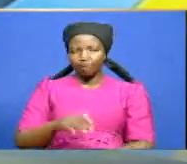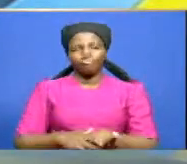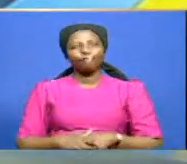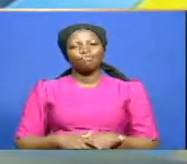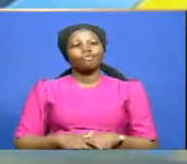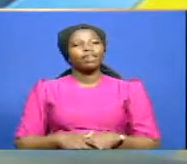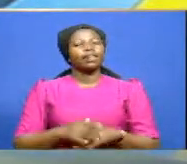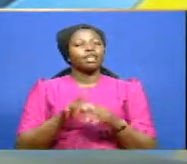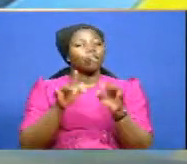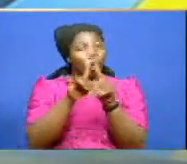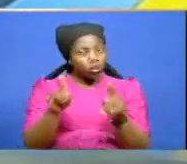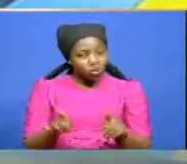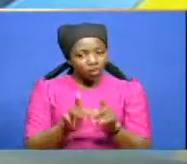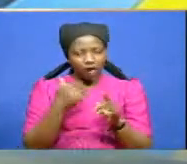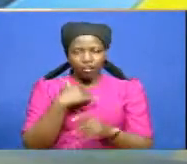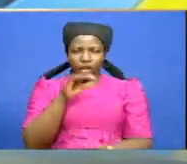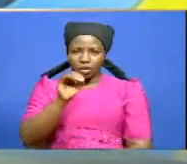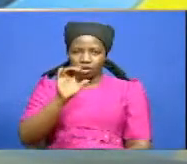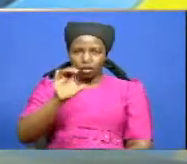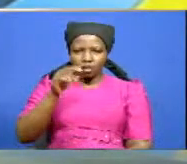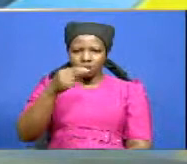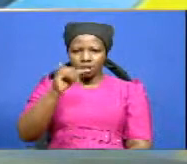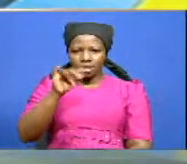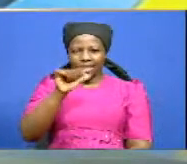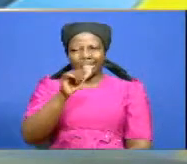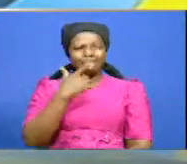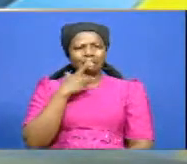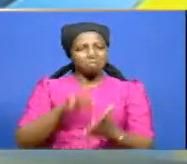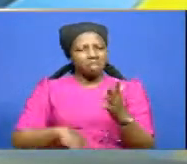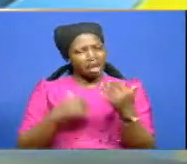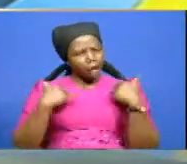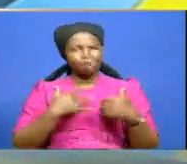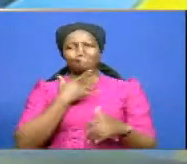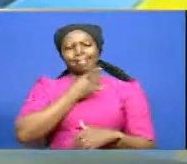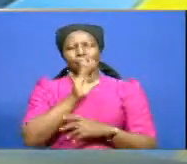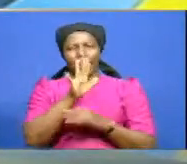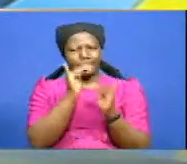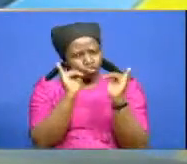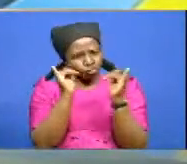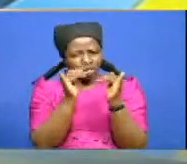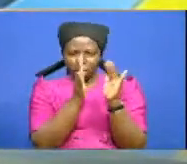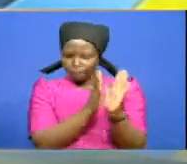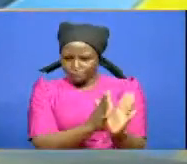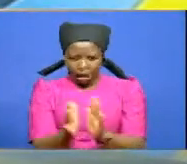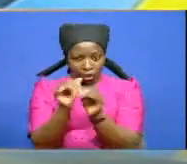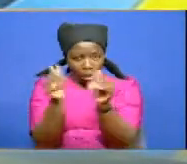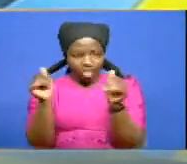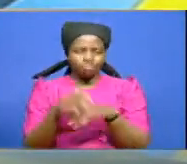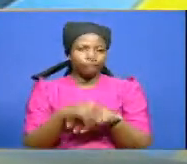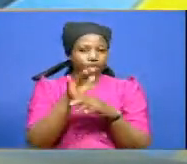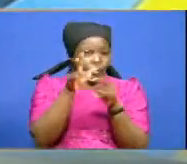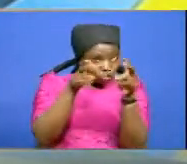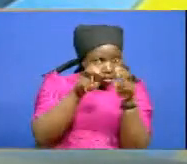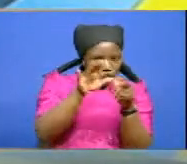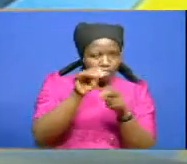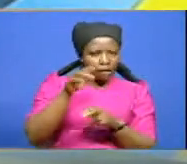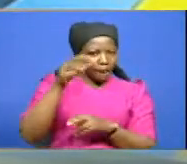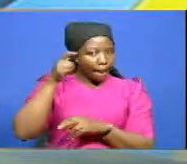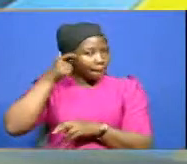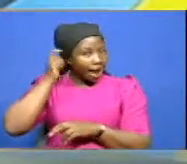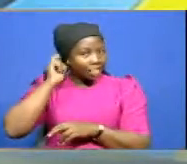And also Ochieng Jonathan, you say, I like your news, really well arranged, tuned from Maseno Chula Imbo. Hope I've